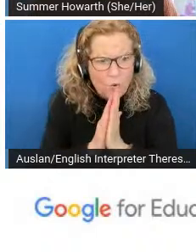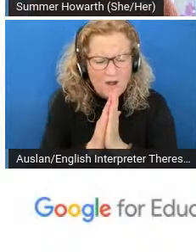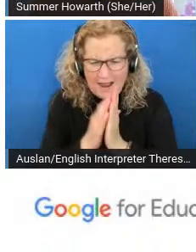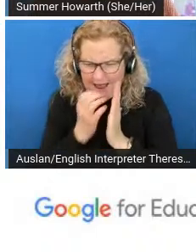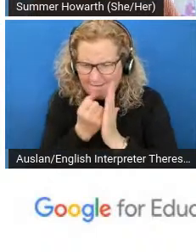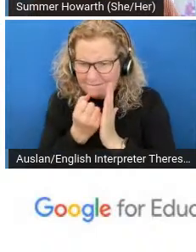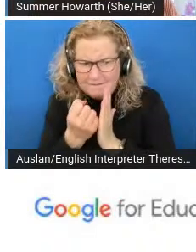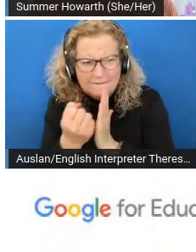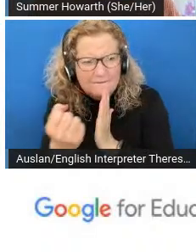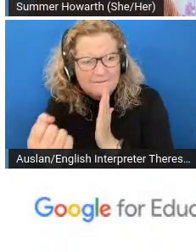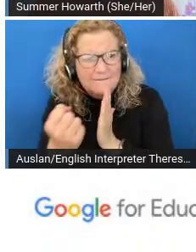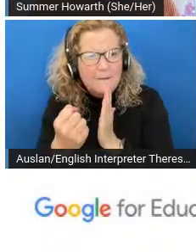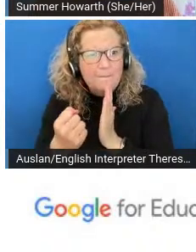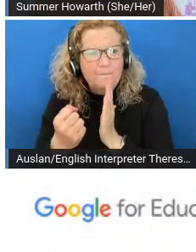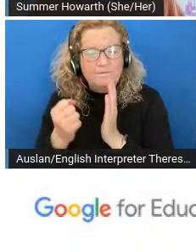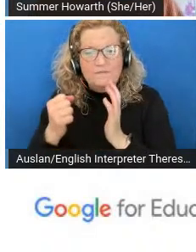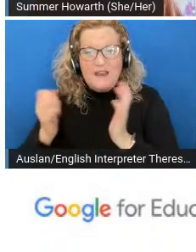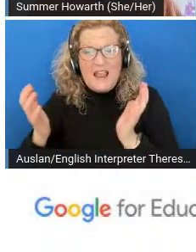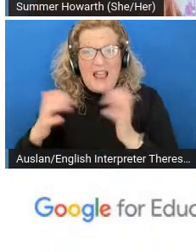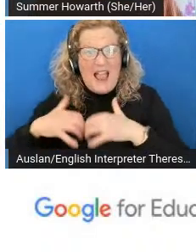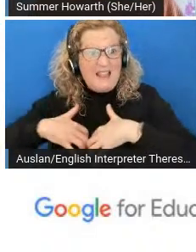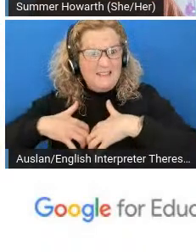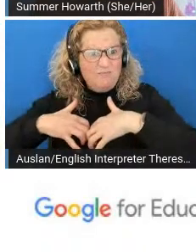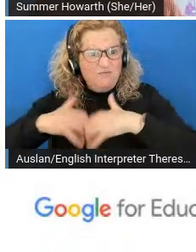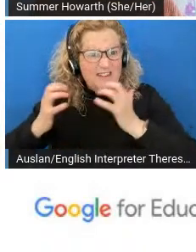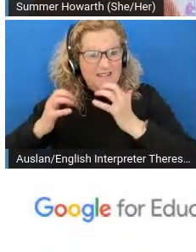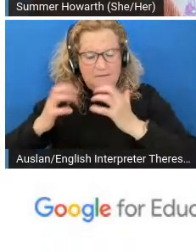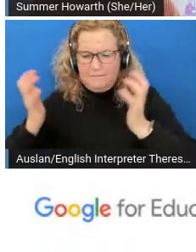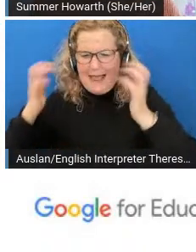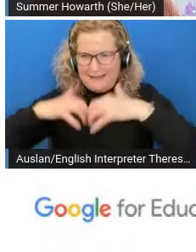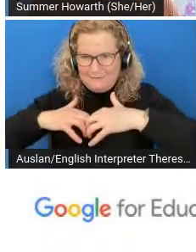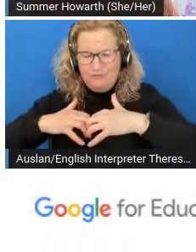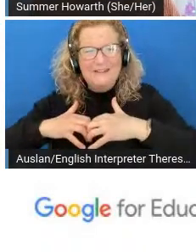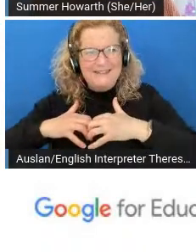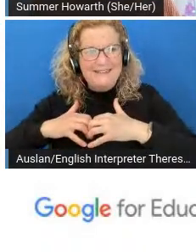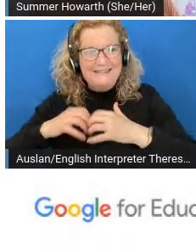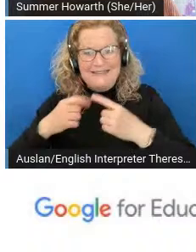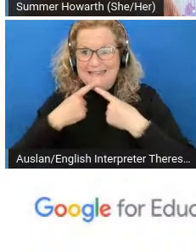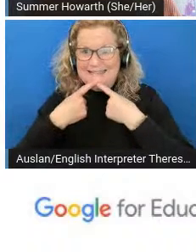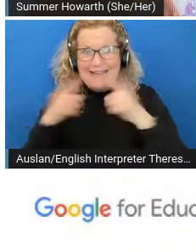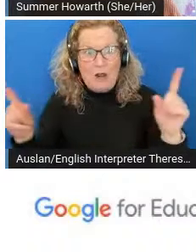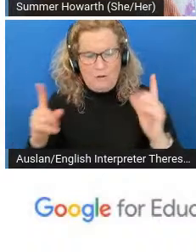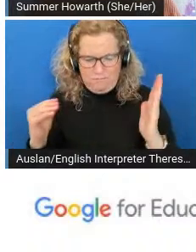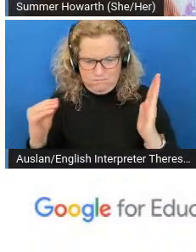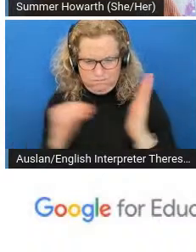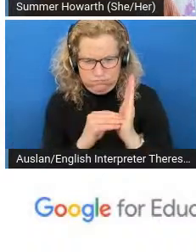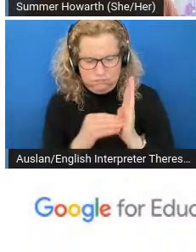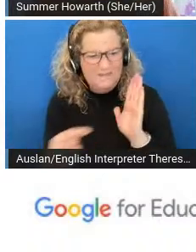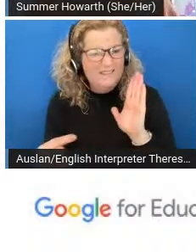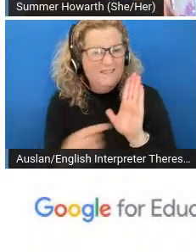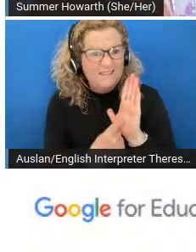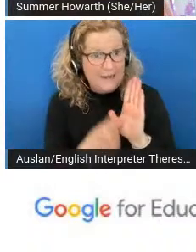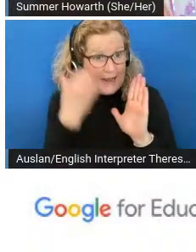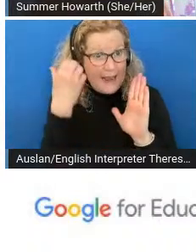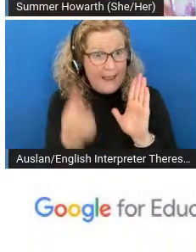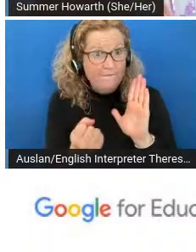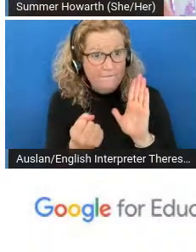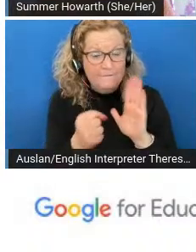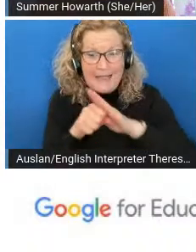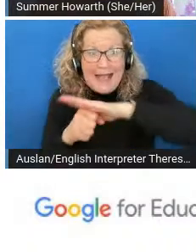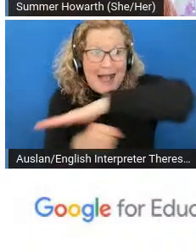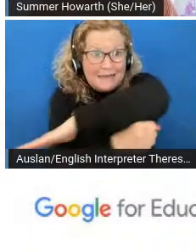into the Alice Springs Declaration as well. So it clearly underpins what it is that we need to be doing in a school. So when we think